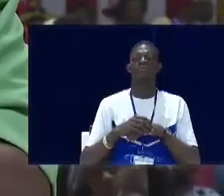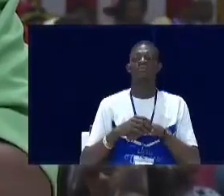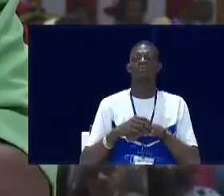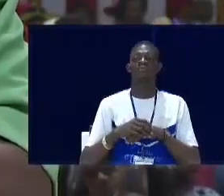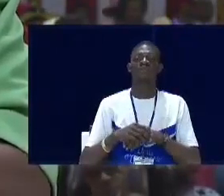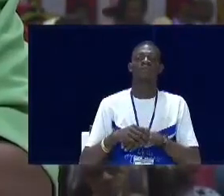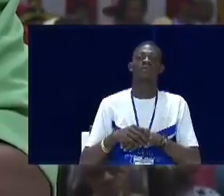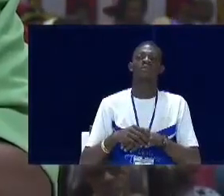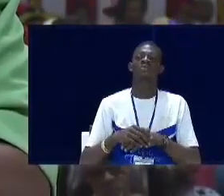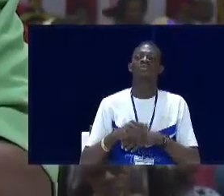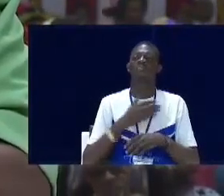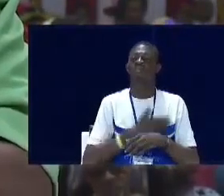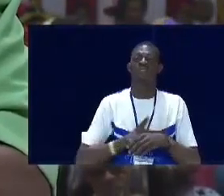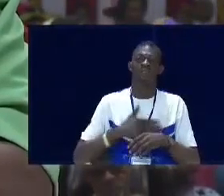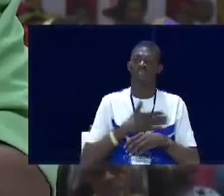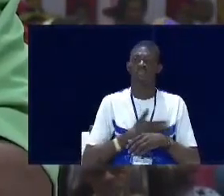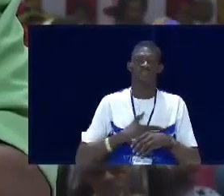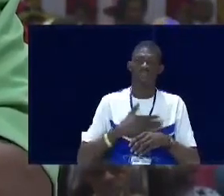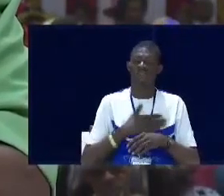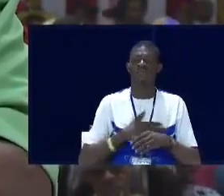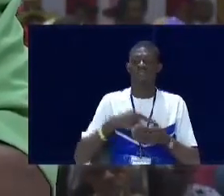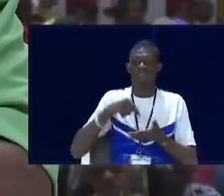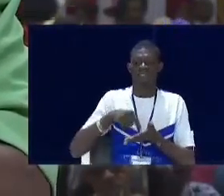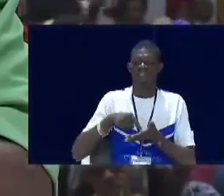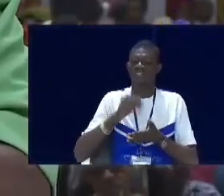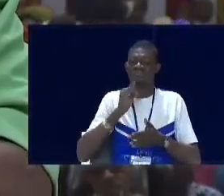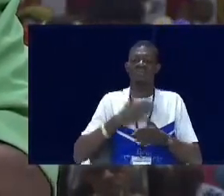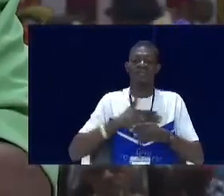This is my night, O Lord.